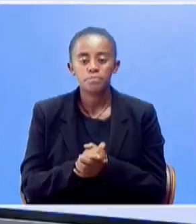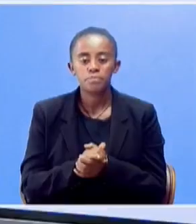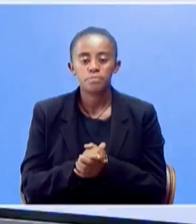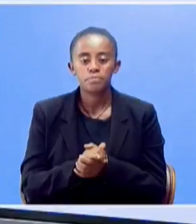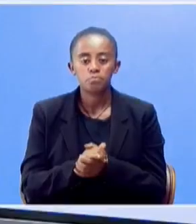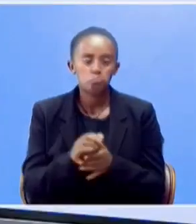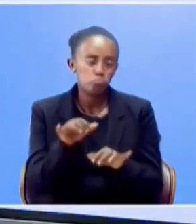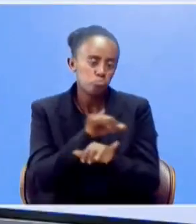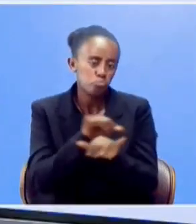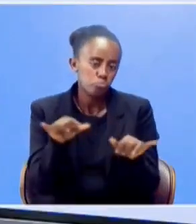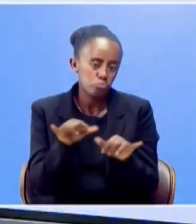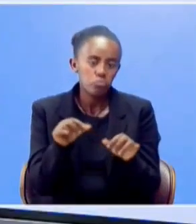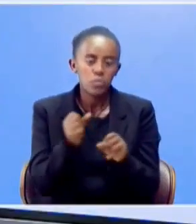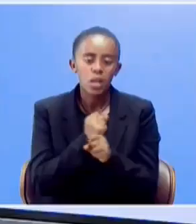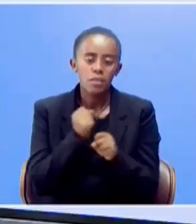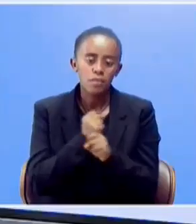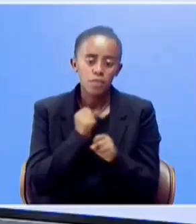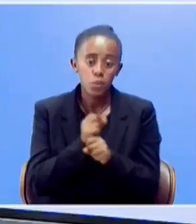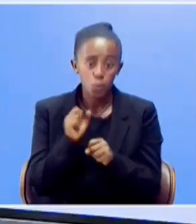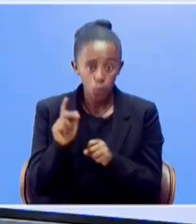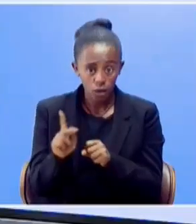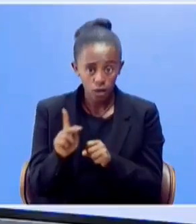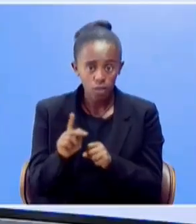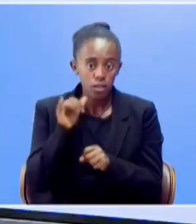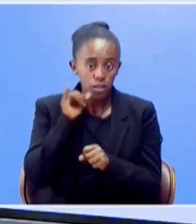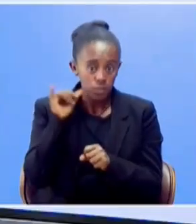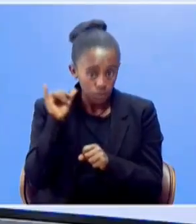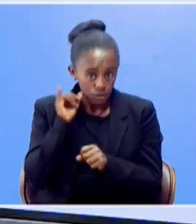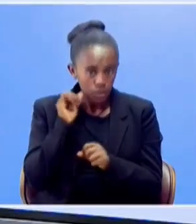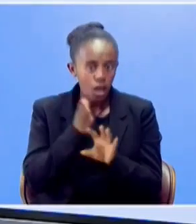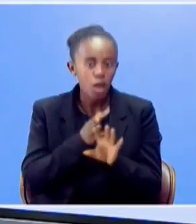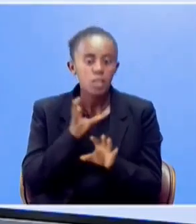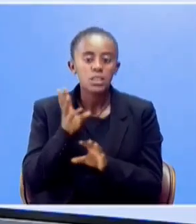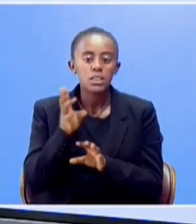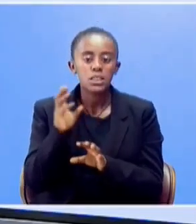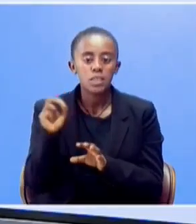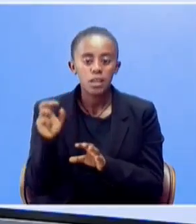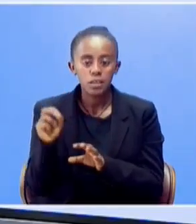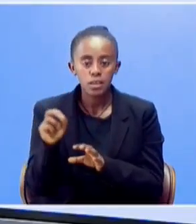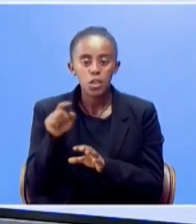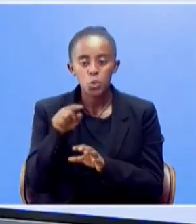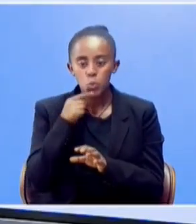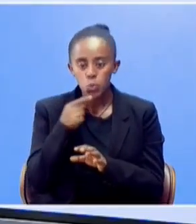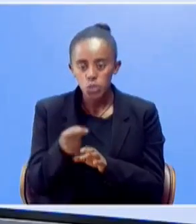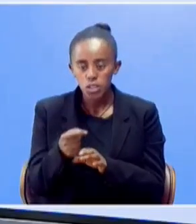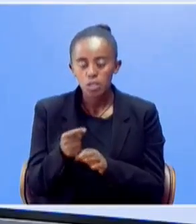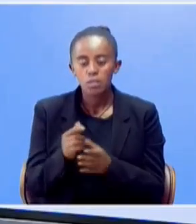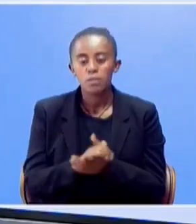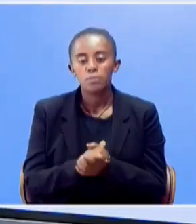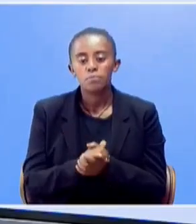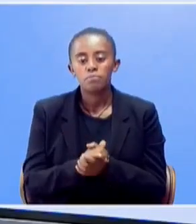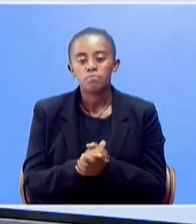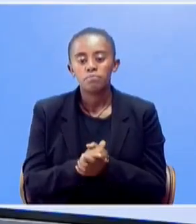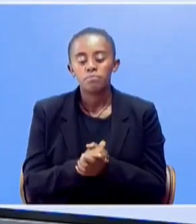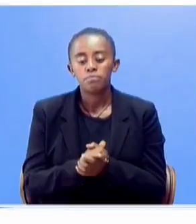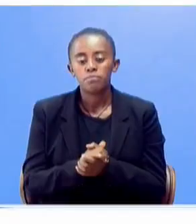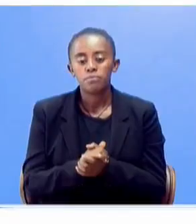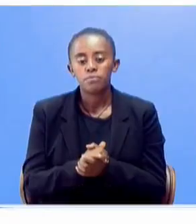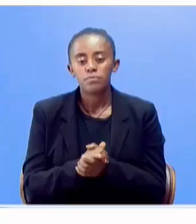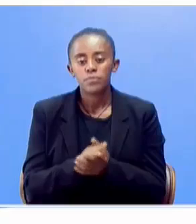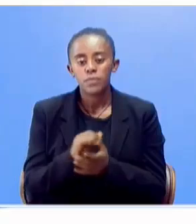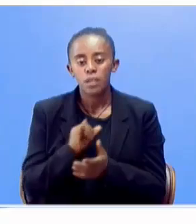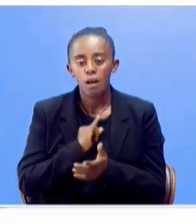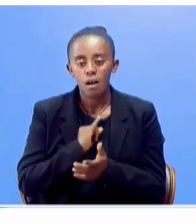Just the same activity, okay? Yesterday at 6:30, you say like this.